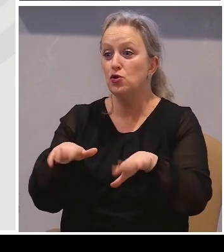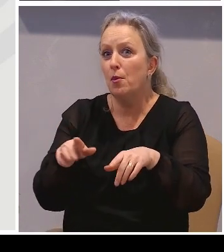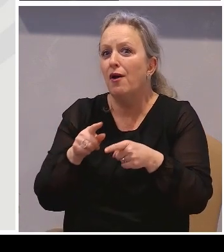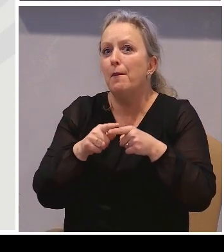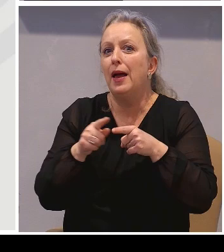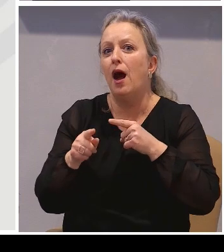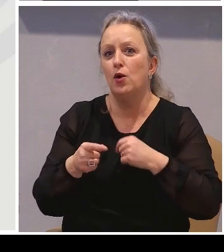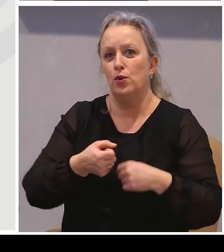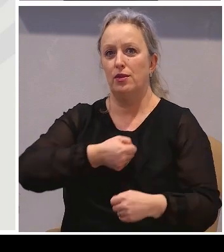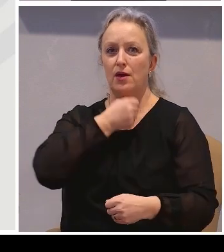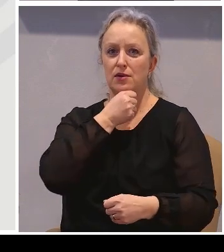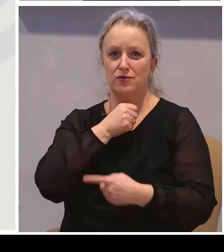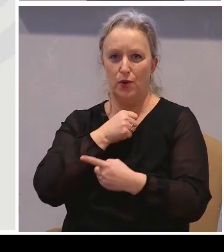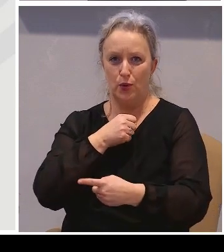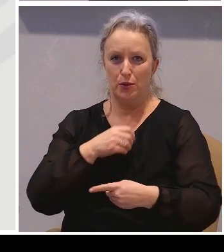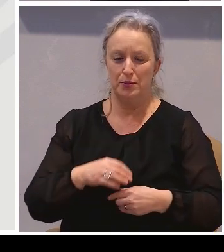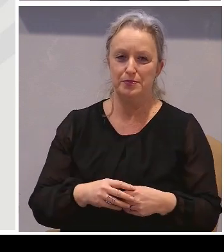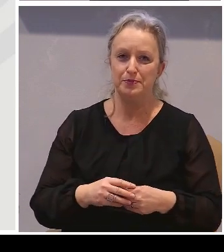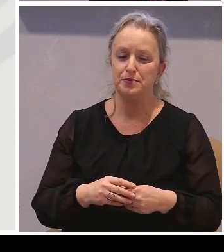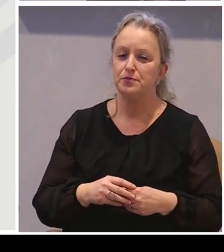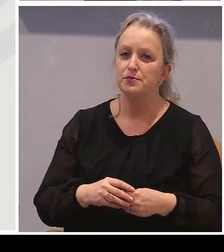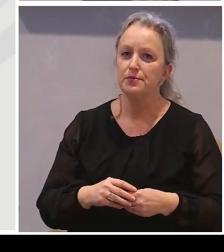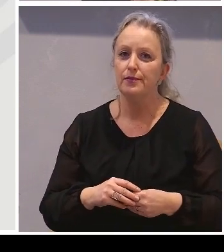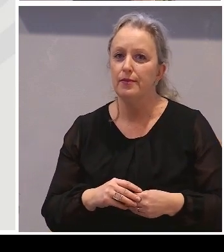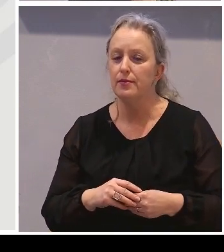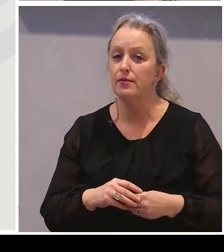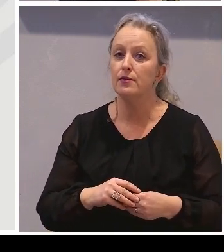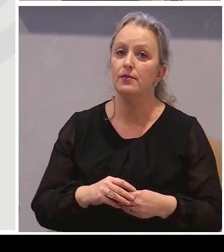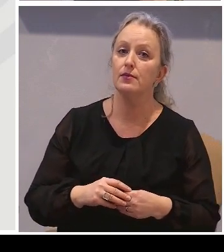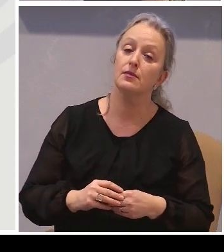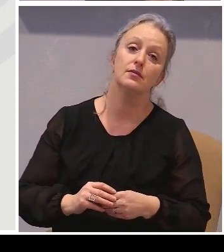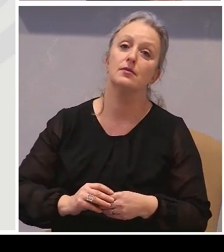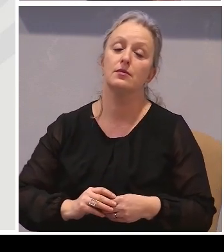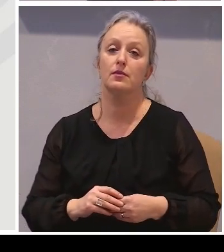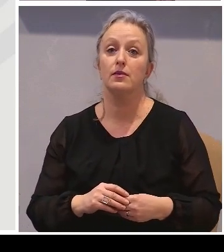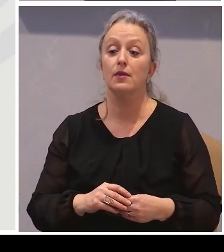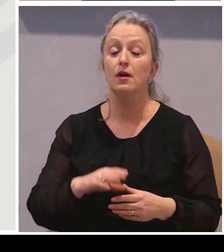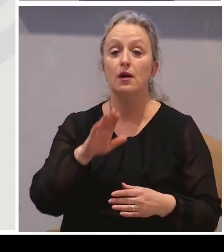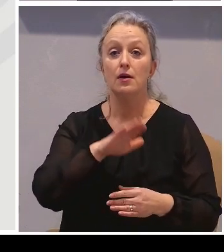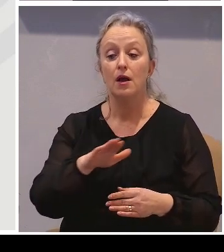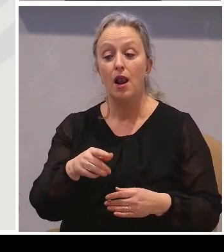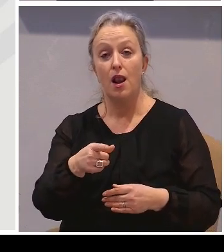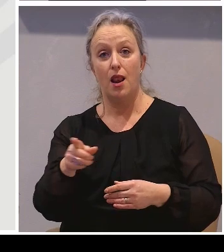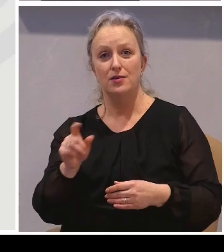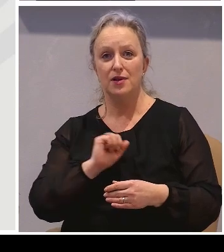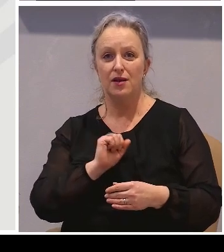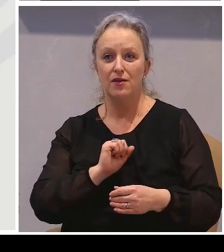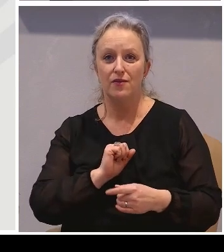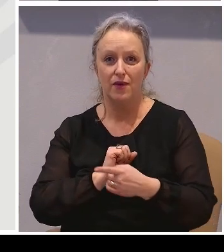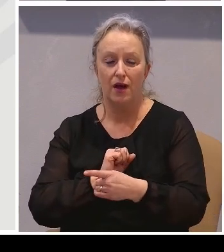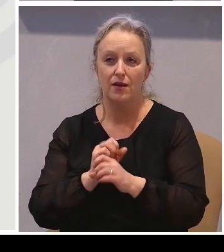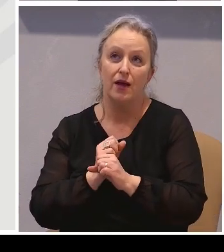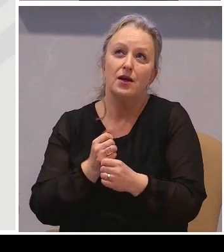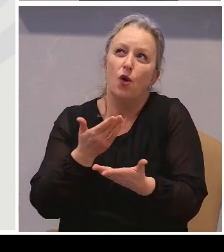teenagers. Teenagers are the easiest group to examine because they are almost